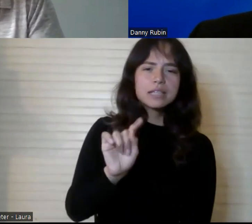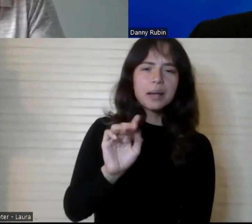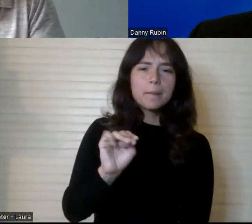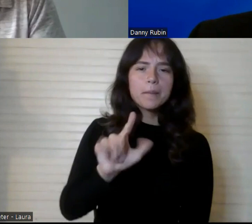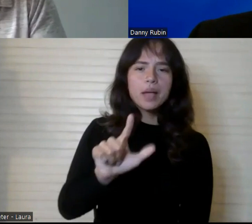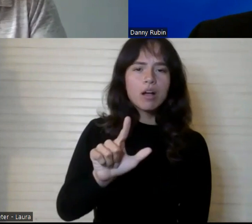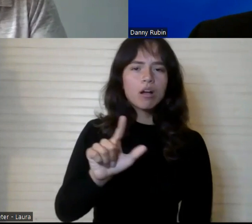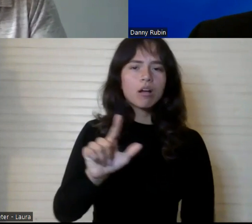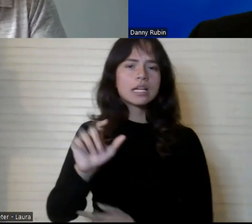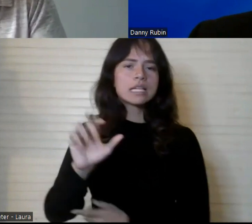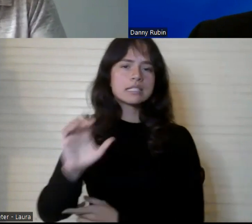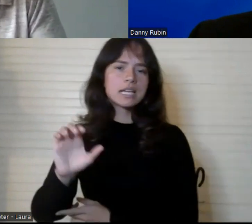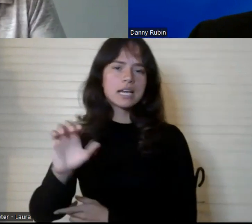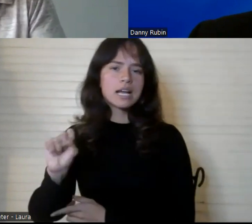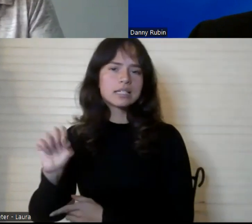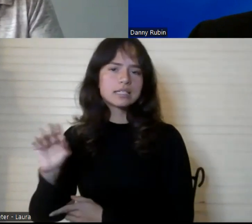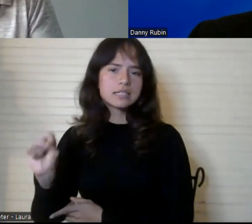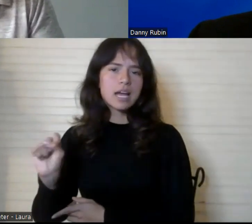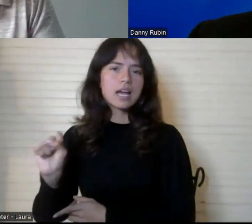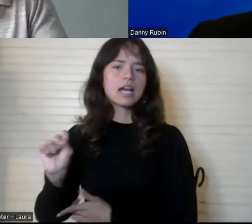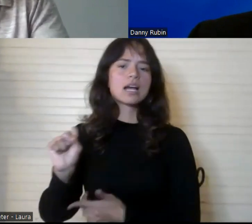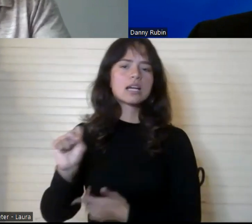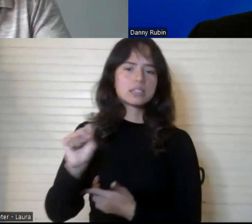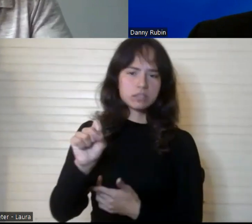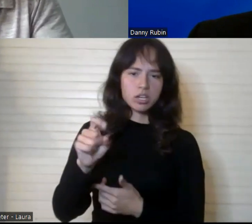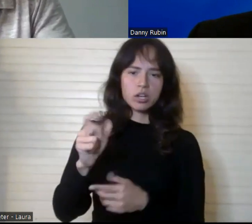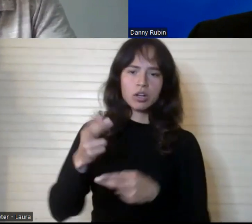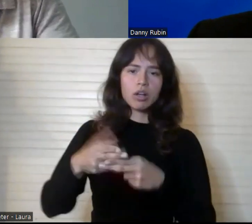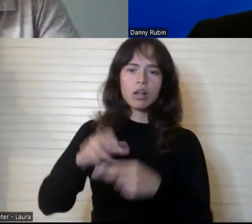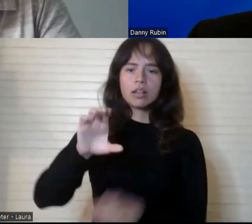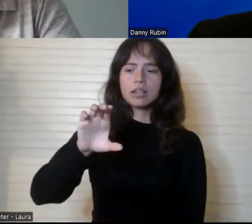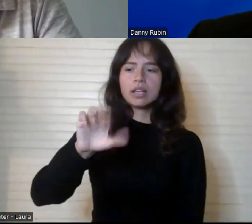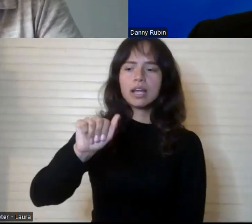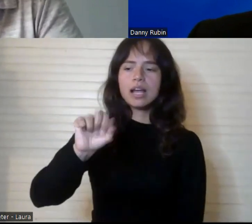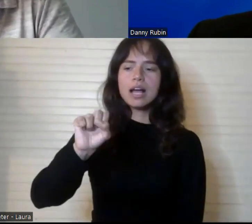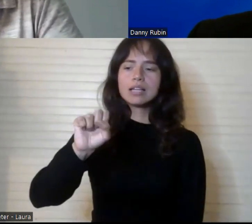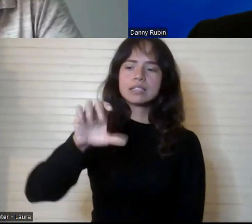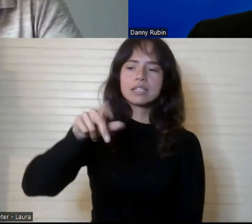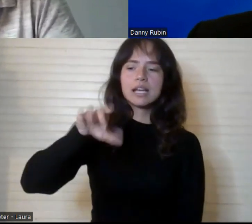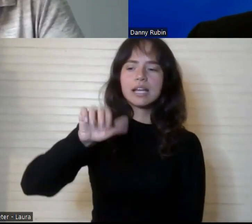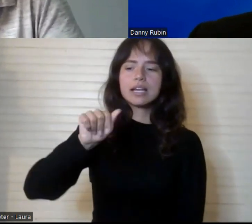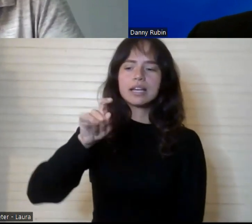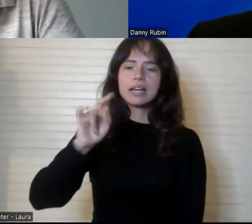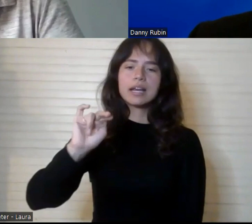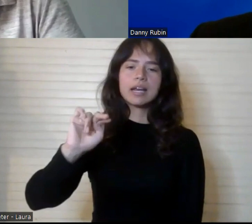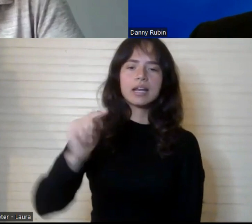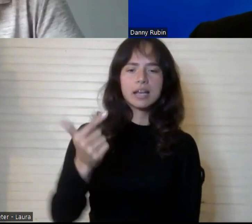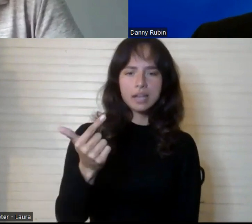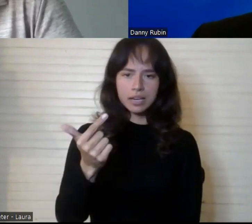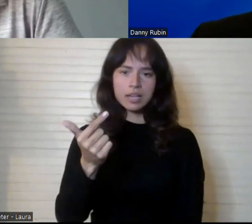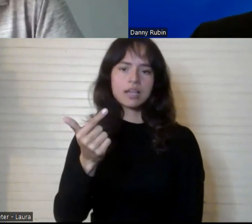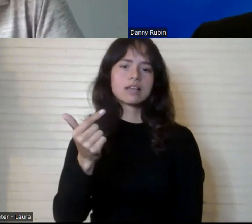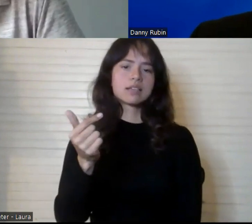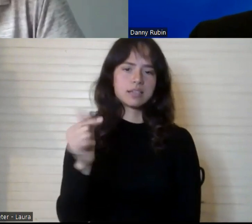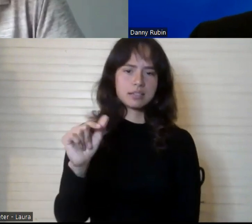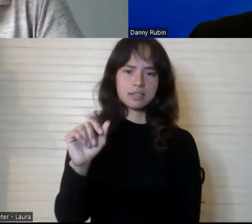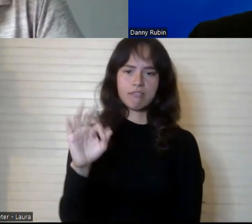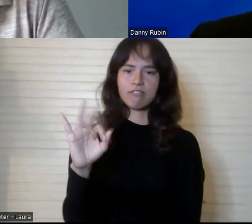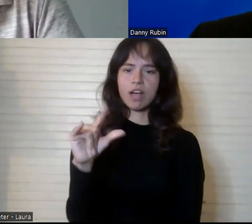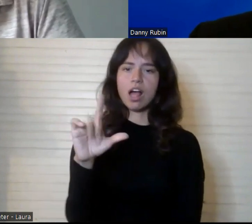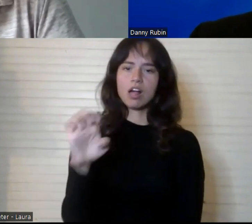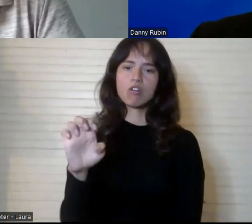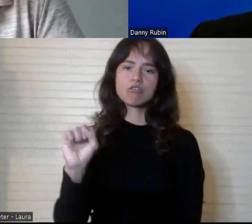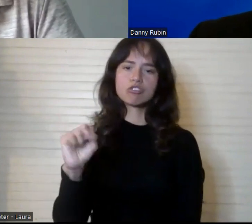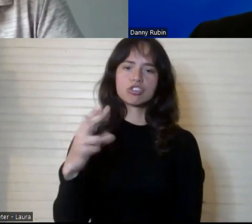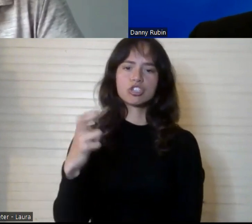known as cascading style sheets, and other elements like JavaScript in order to implement the design that's provided by the